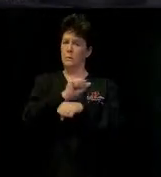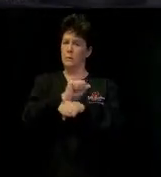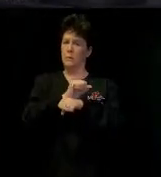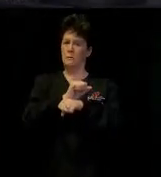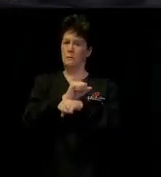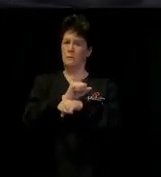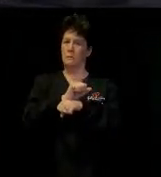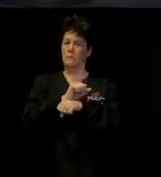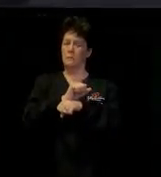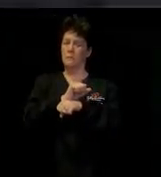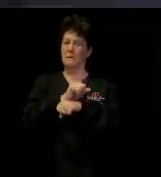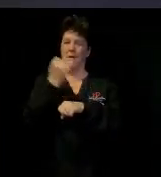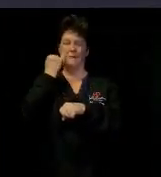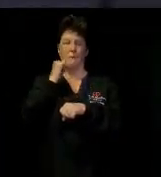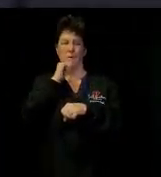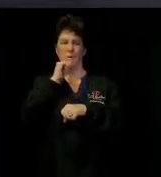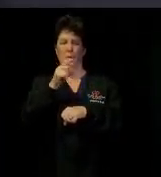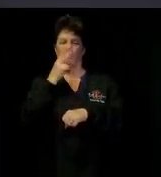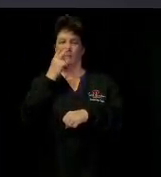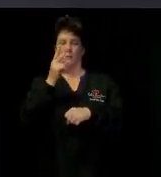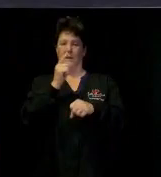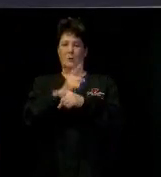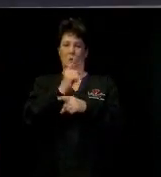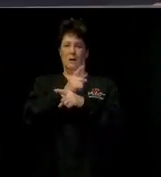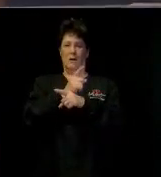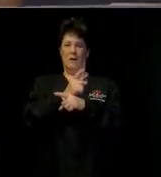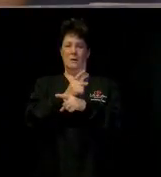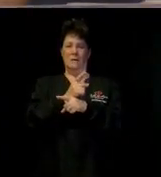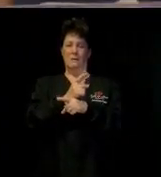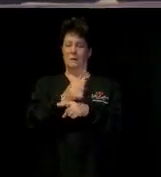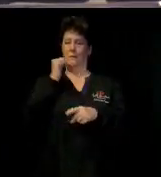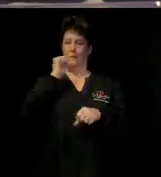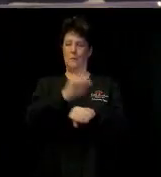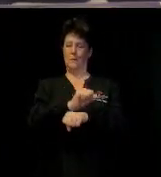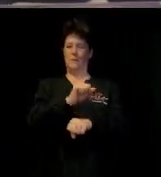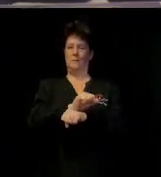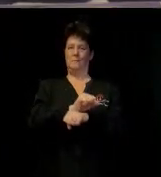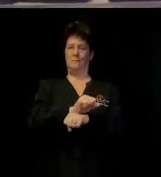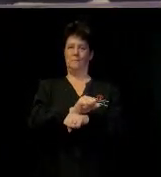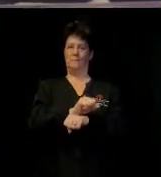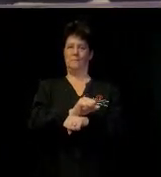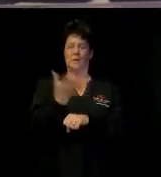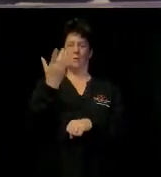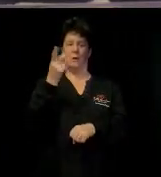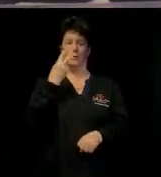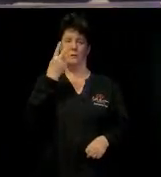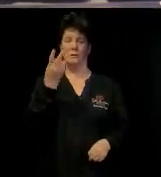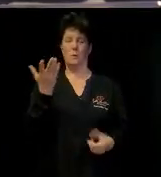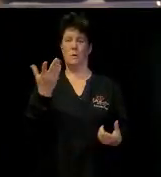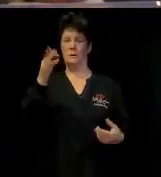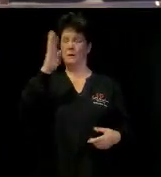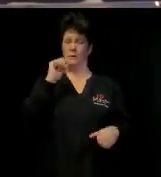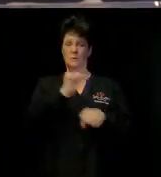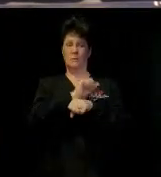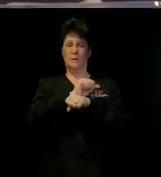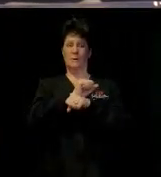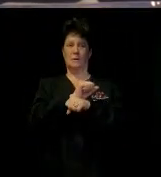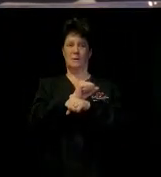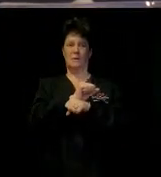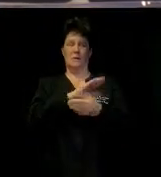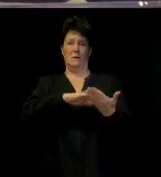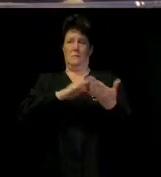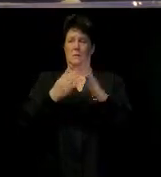And we're not going to be a people that miss it. And we're not, because that's why we're here. That's why you see what God's doing in our church, in our community, in our